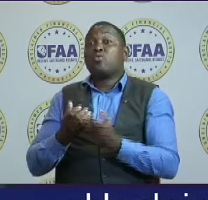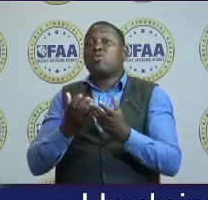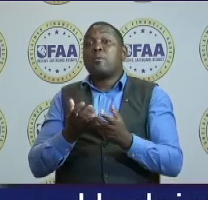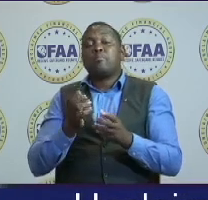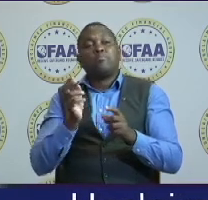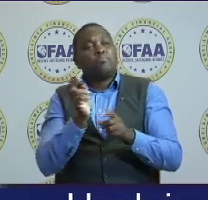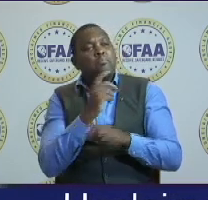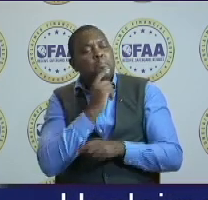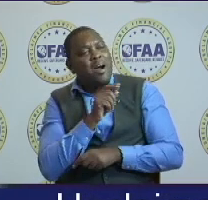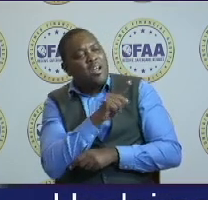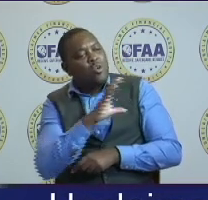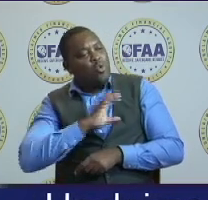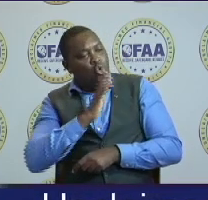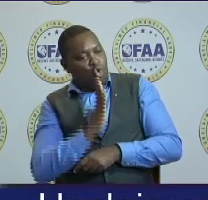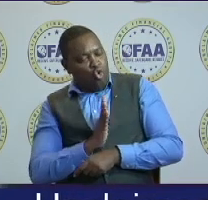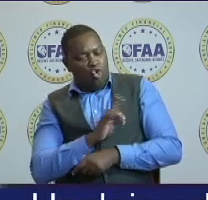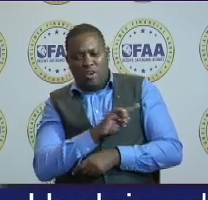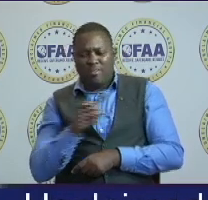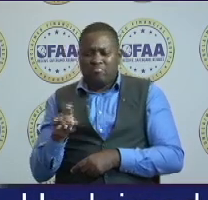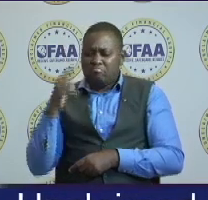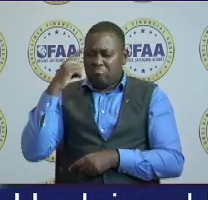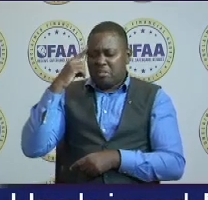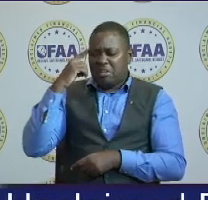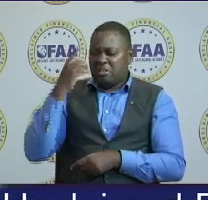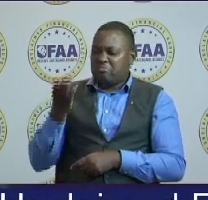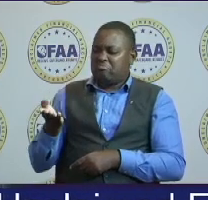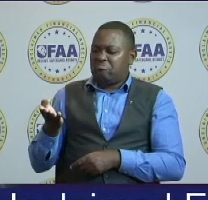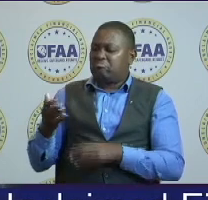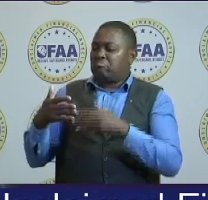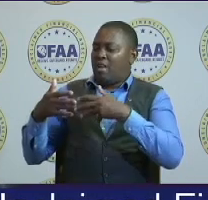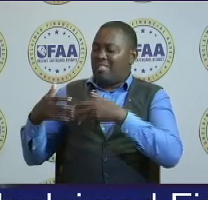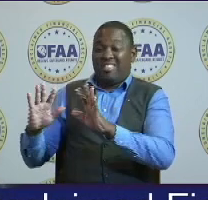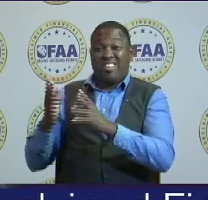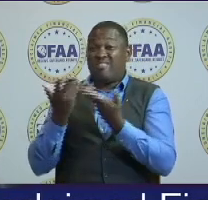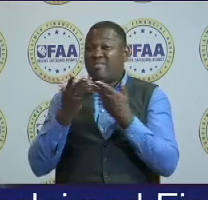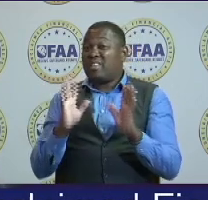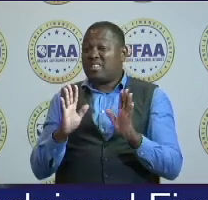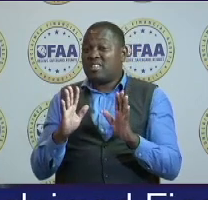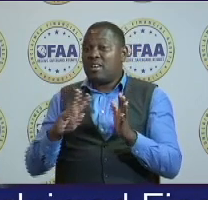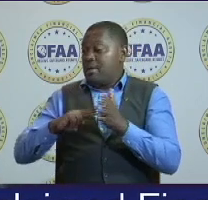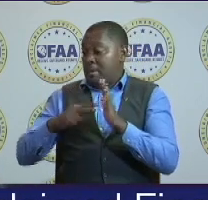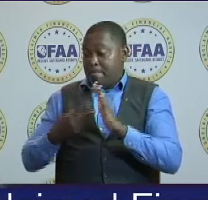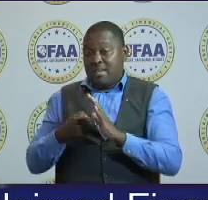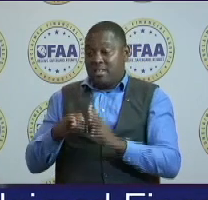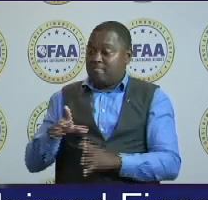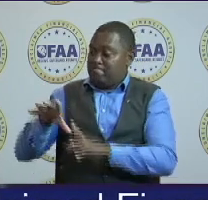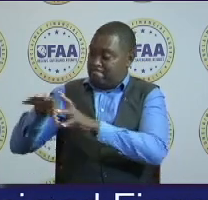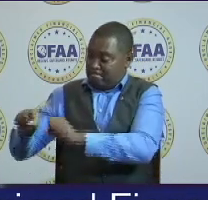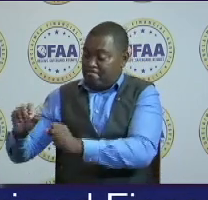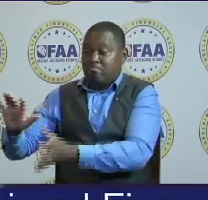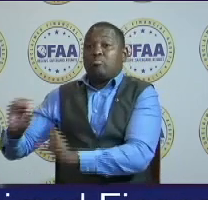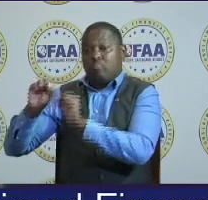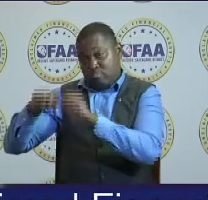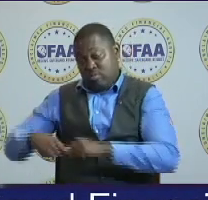dividends or he's not getting the dividends, then the presumption is that asset has been abandoned, and hence it qualifies to be unclaimed. But you